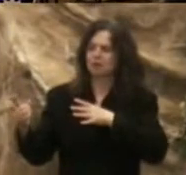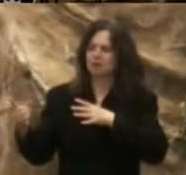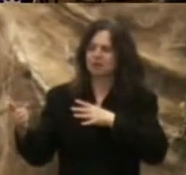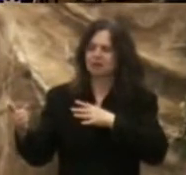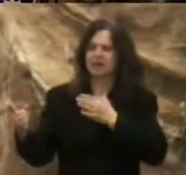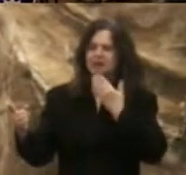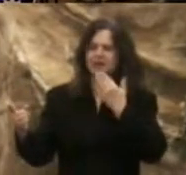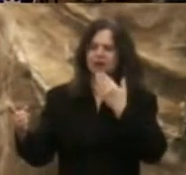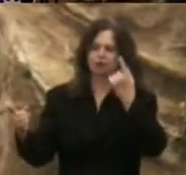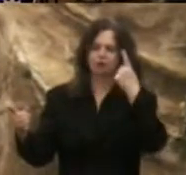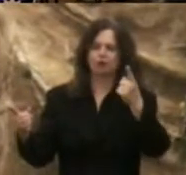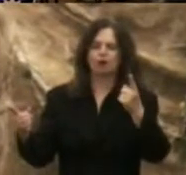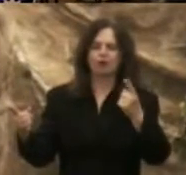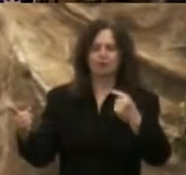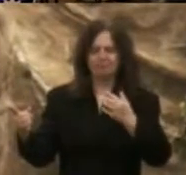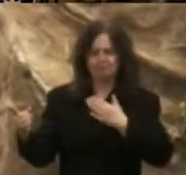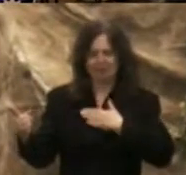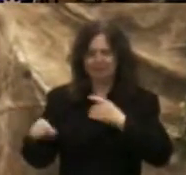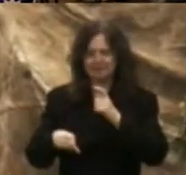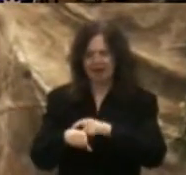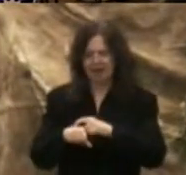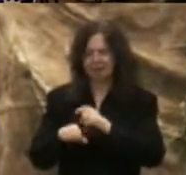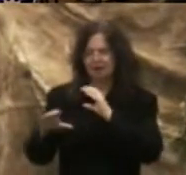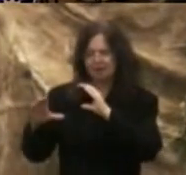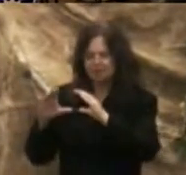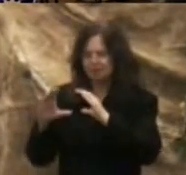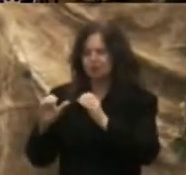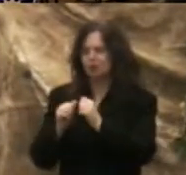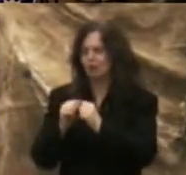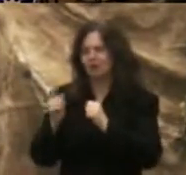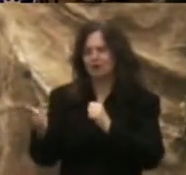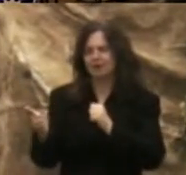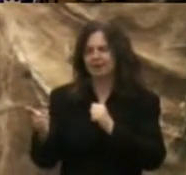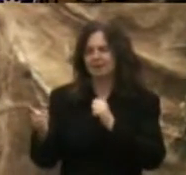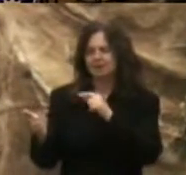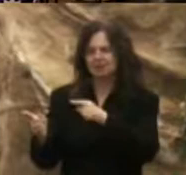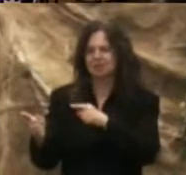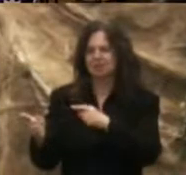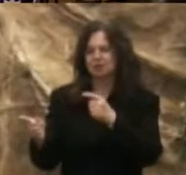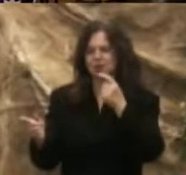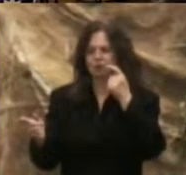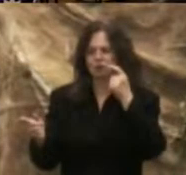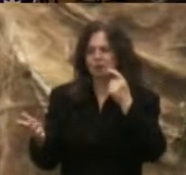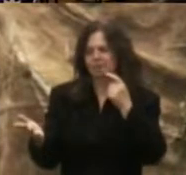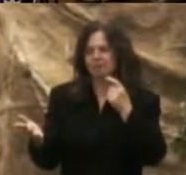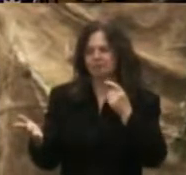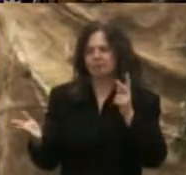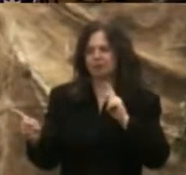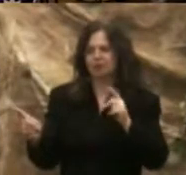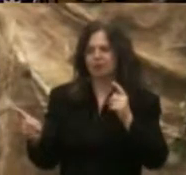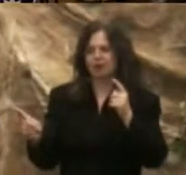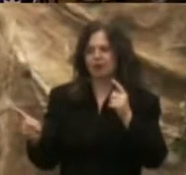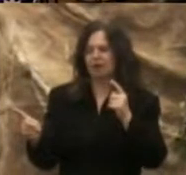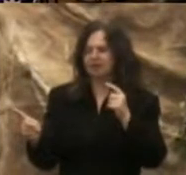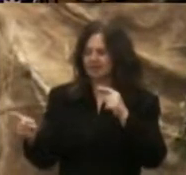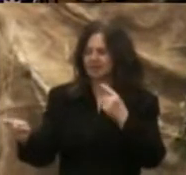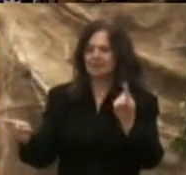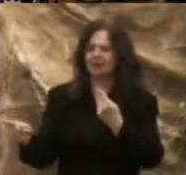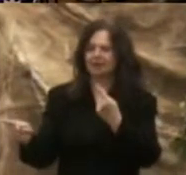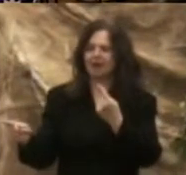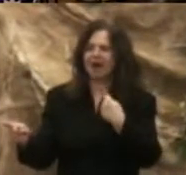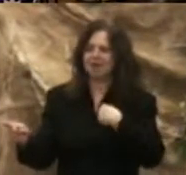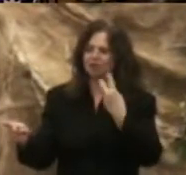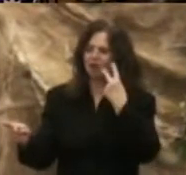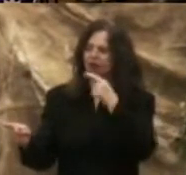the conversation, for the time that we spent together, because she was just recognized as a human being.